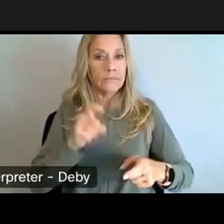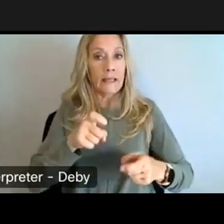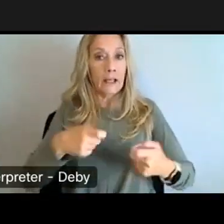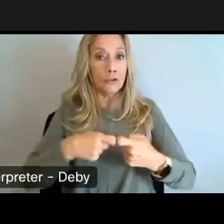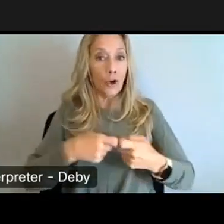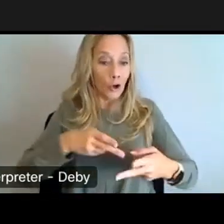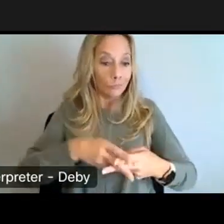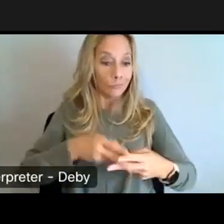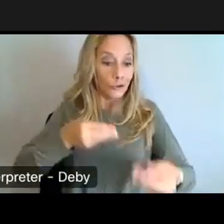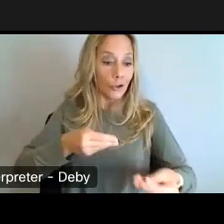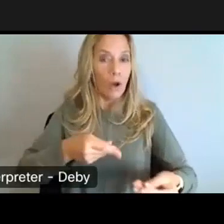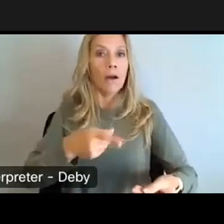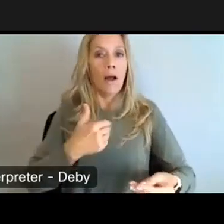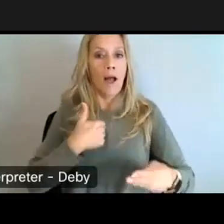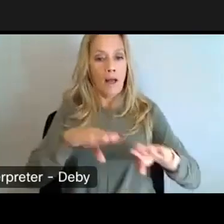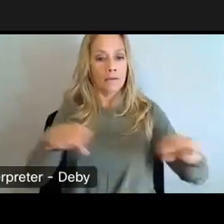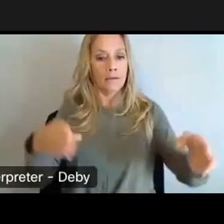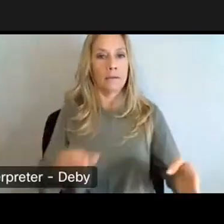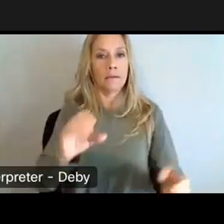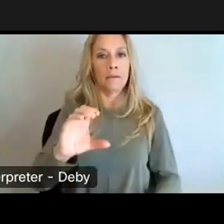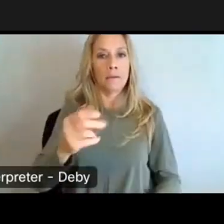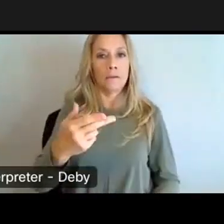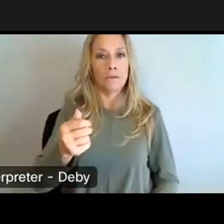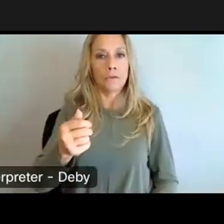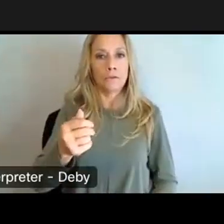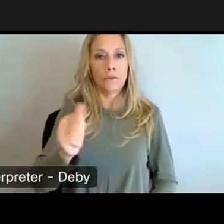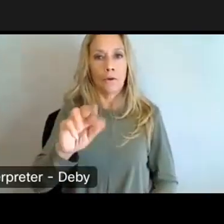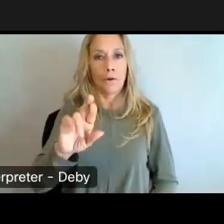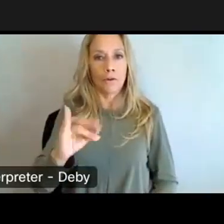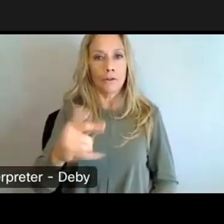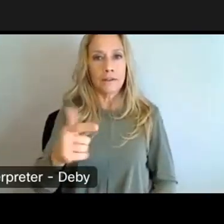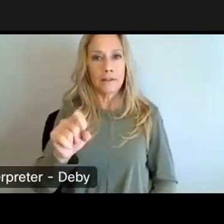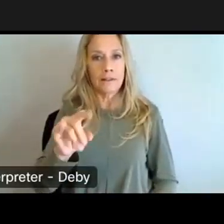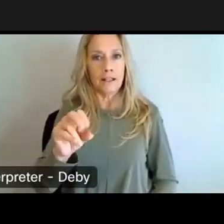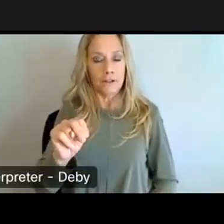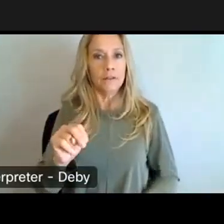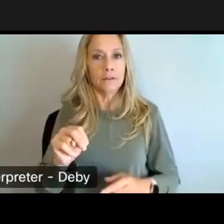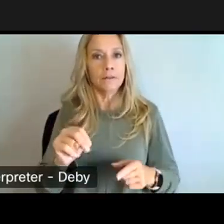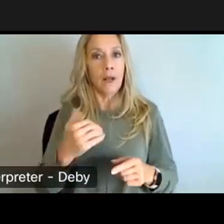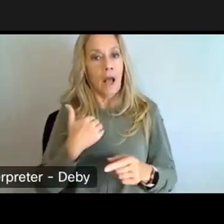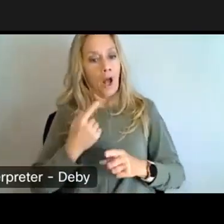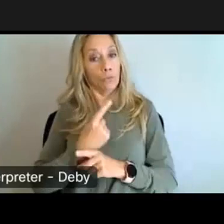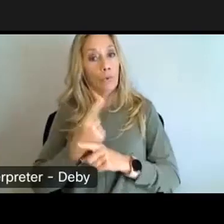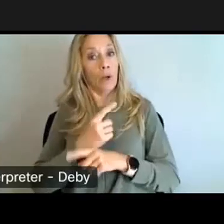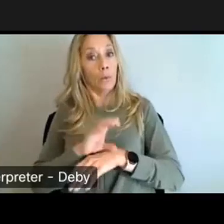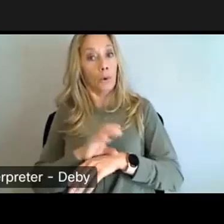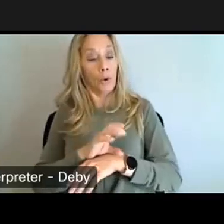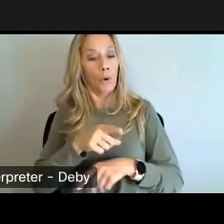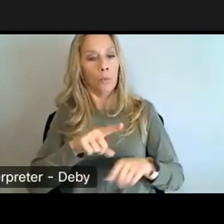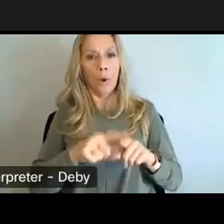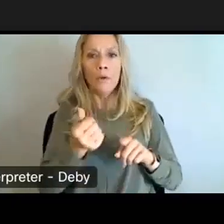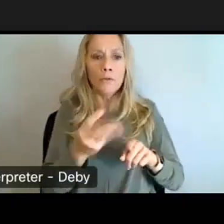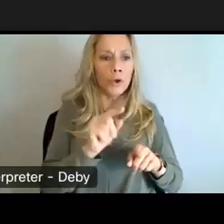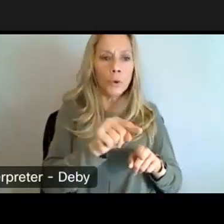for my prosthetics. I had a regular computer in there, but there's a few devices